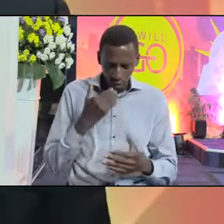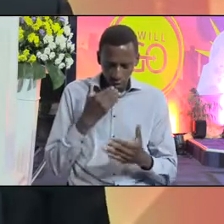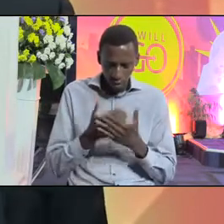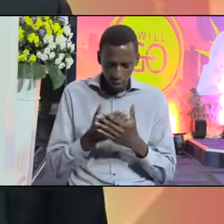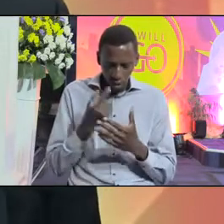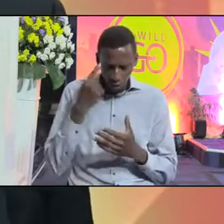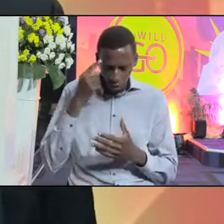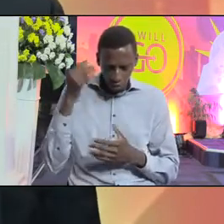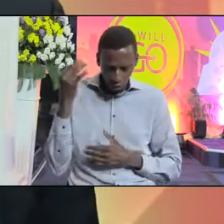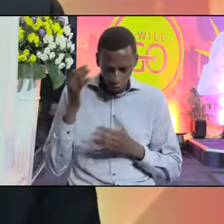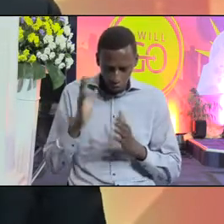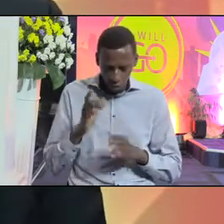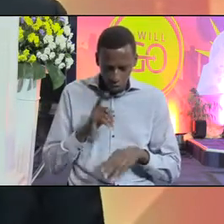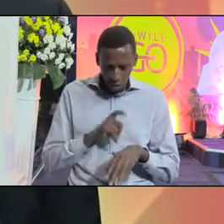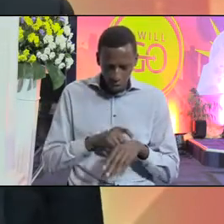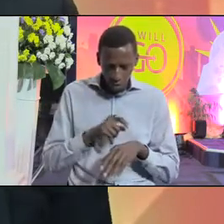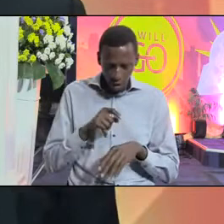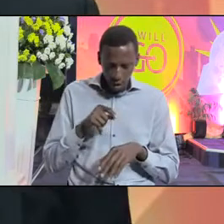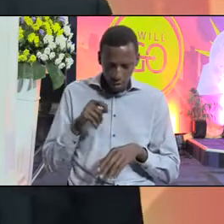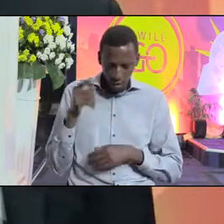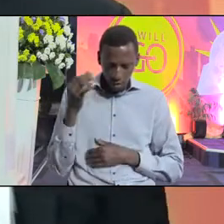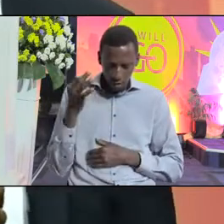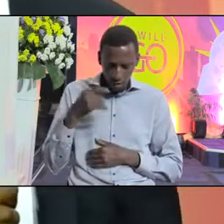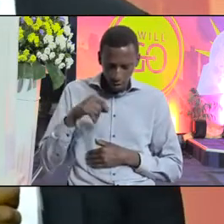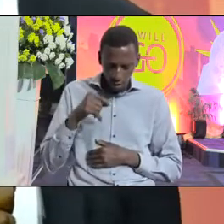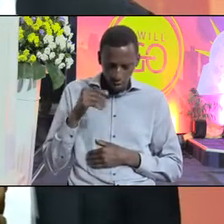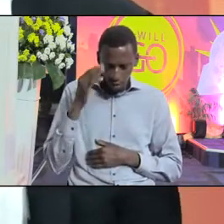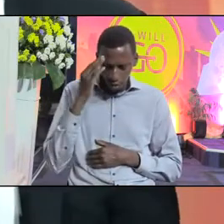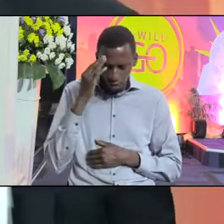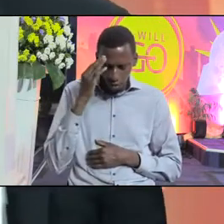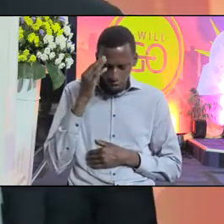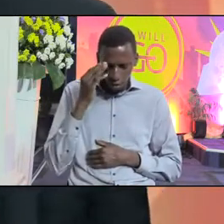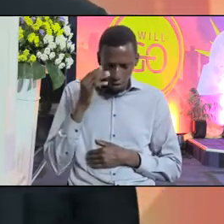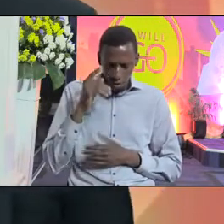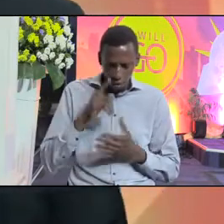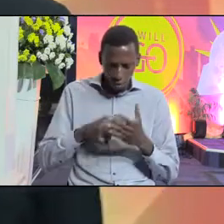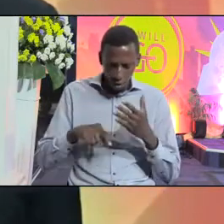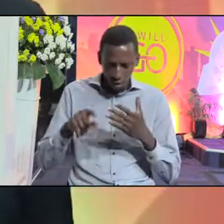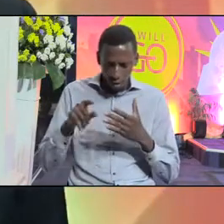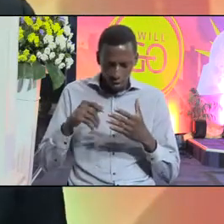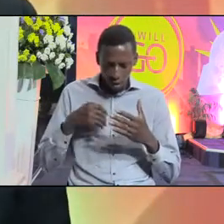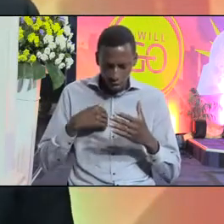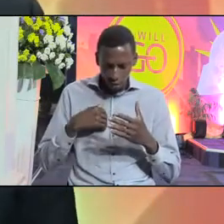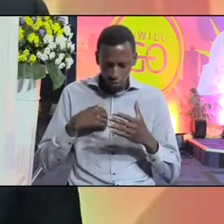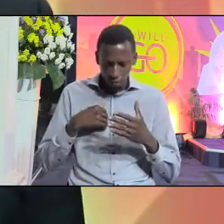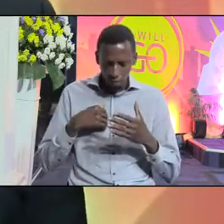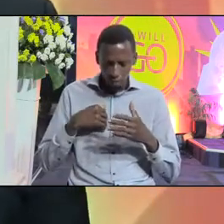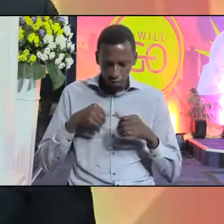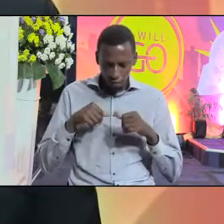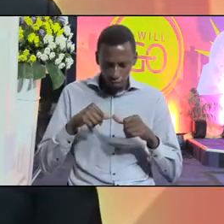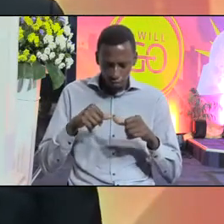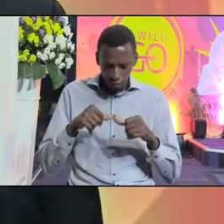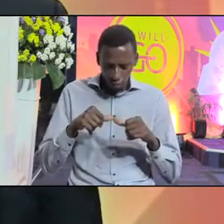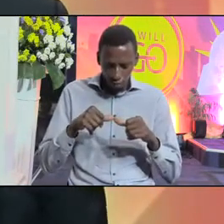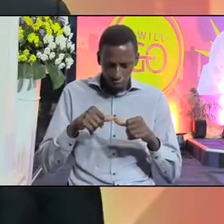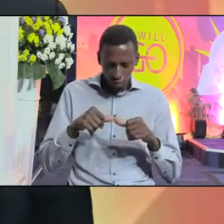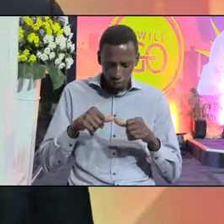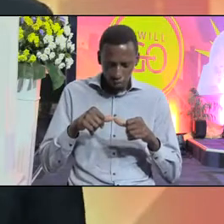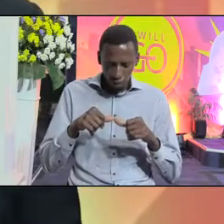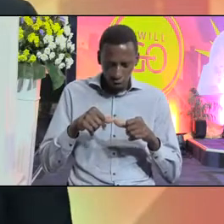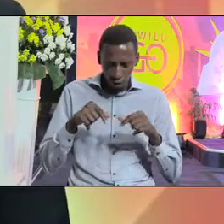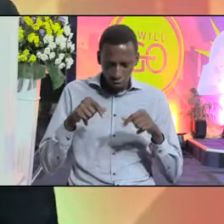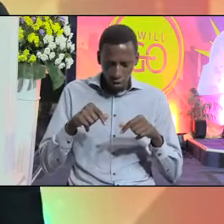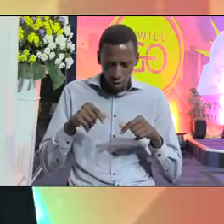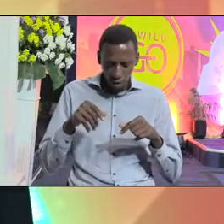as he speaks to us, we know what he has gone through in his family, Lord, watching and praying for his dear wife. And today here he